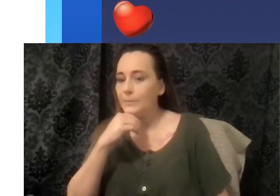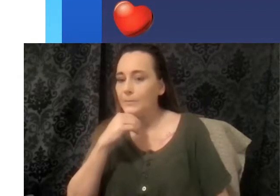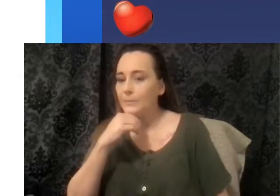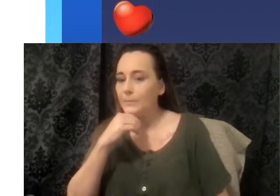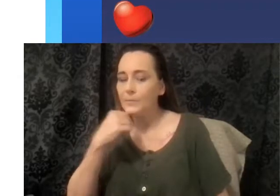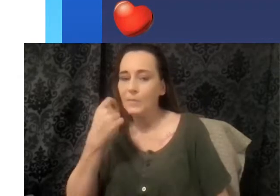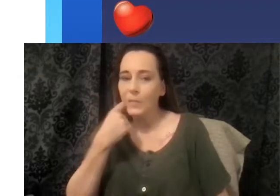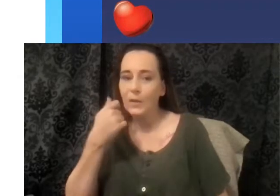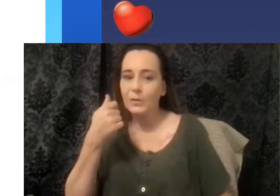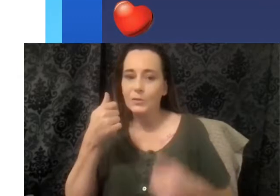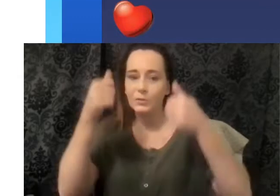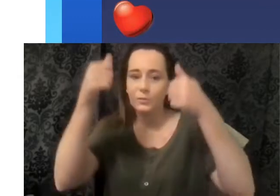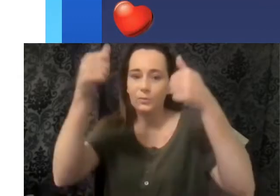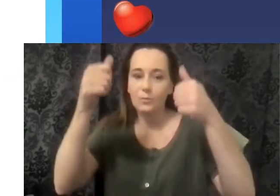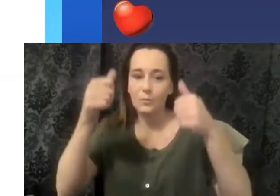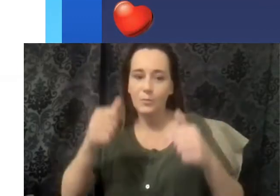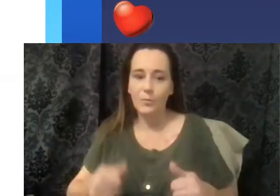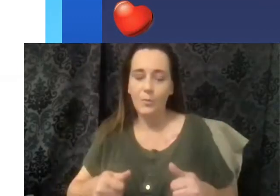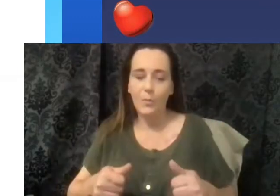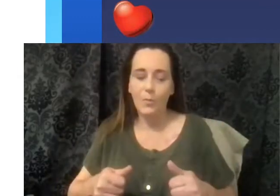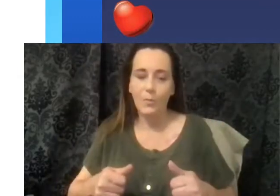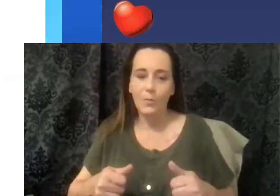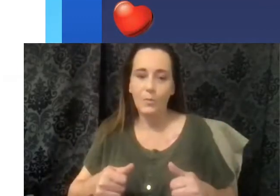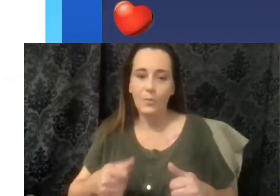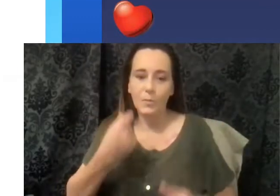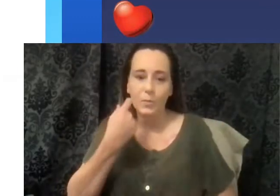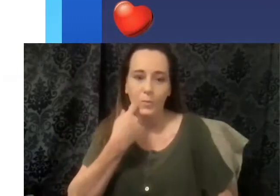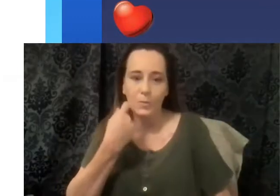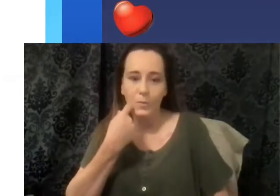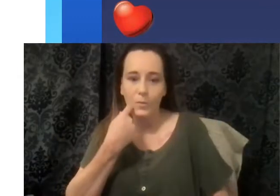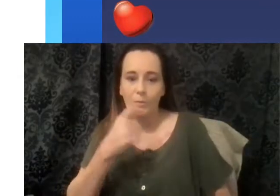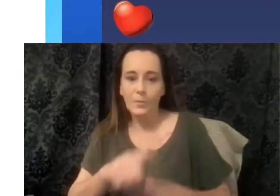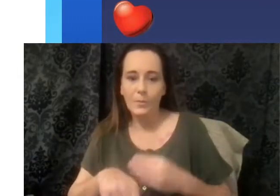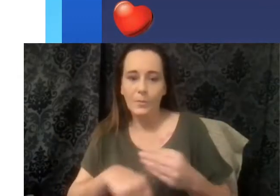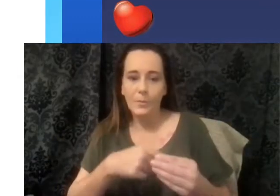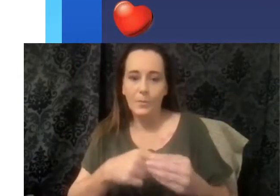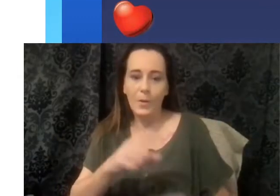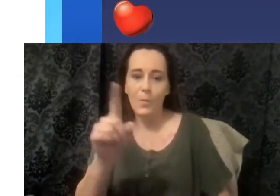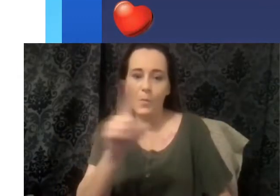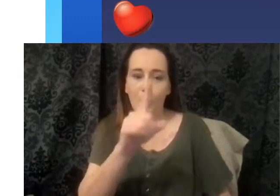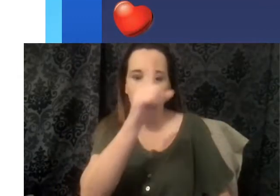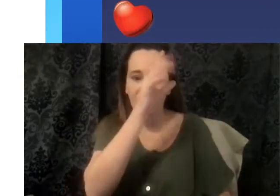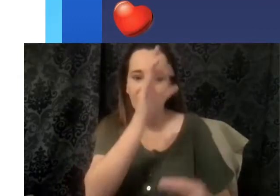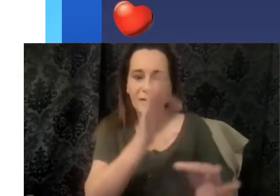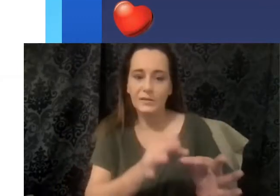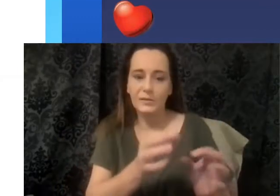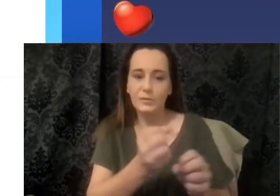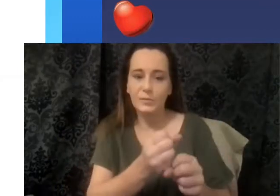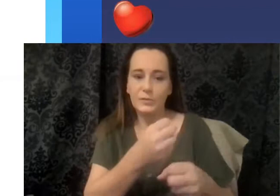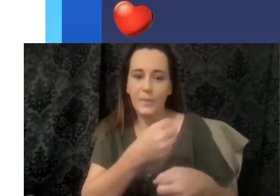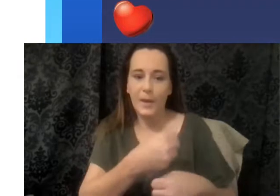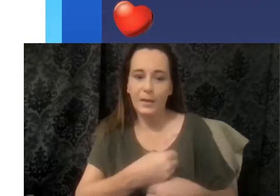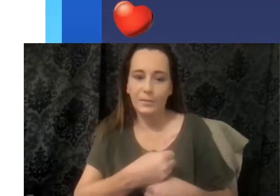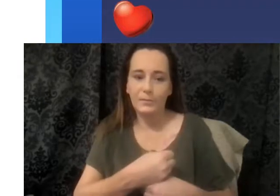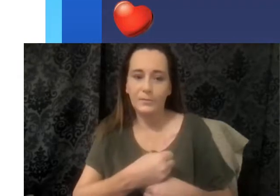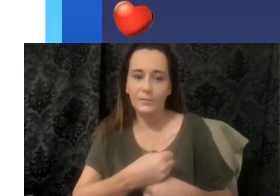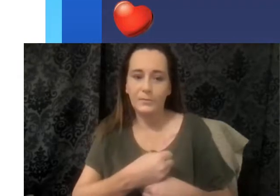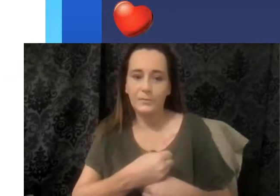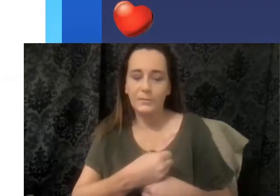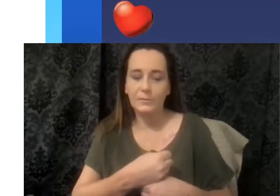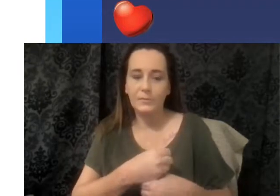up the slide, a slide I showed earlier on about where that decision was made. Okay, so the